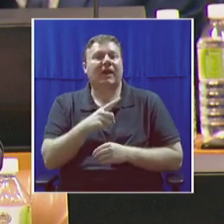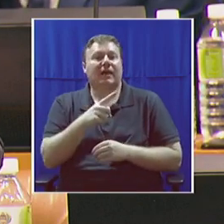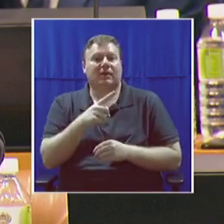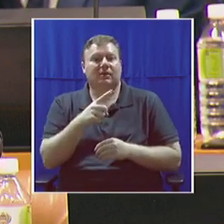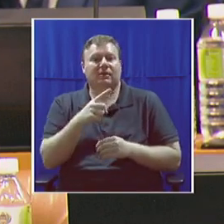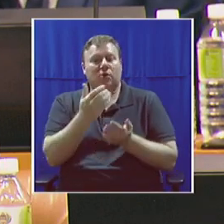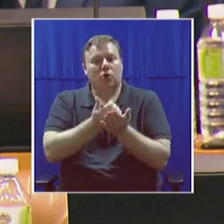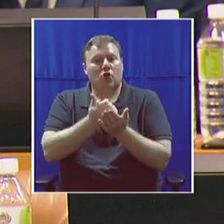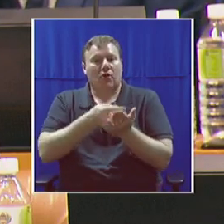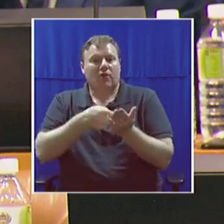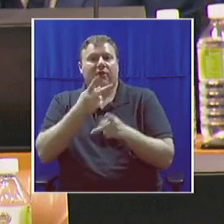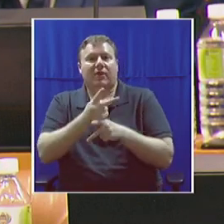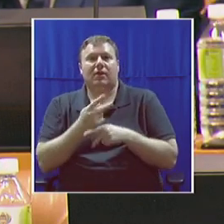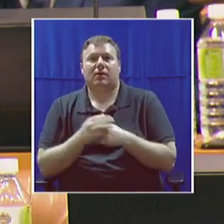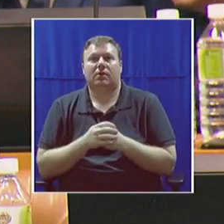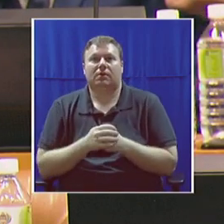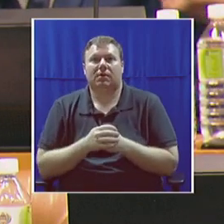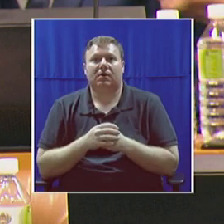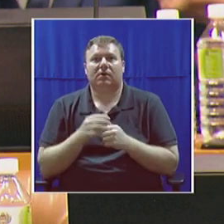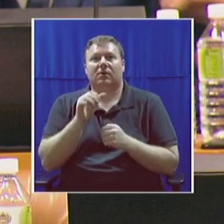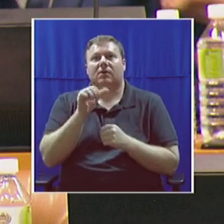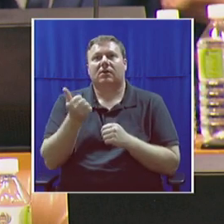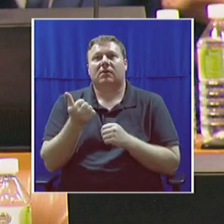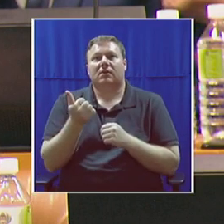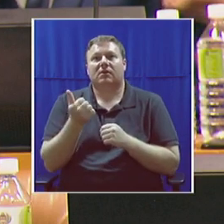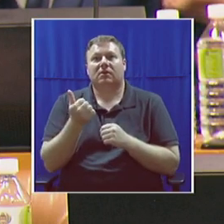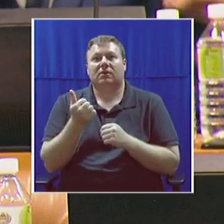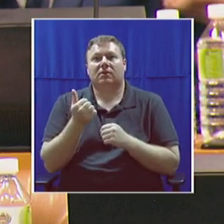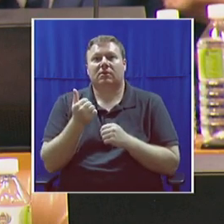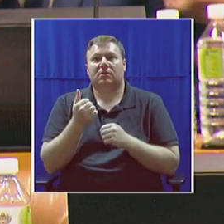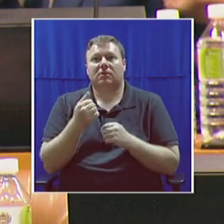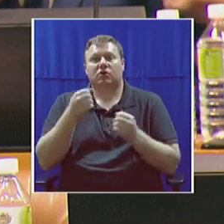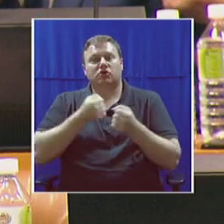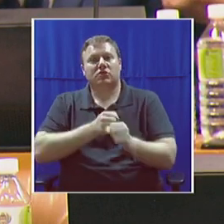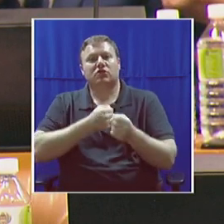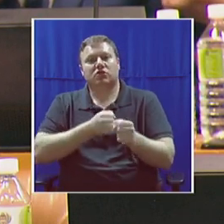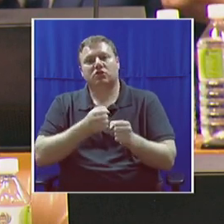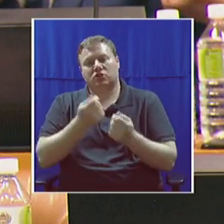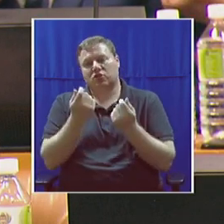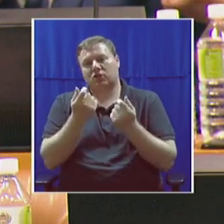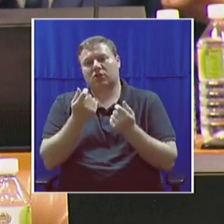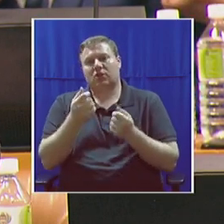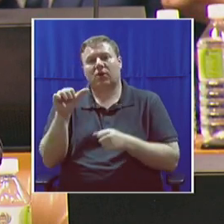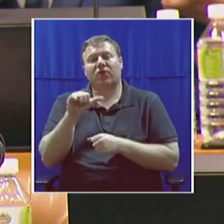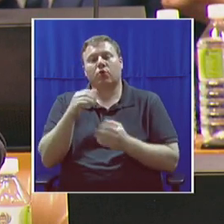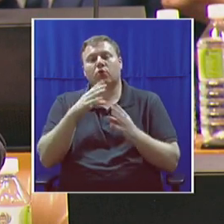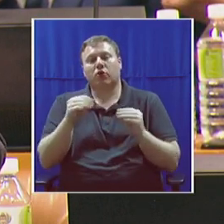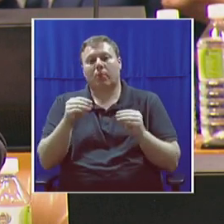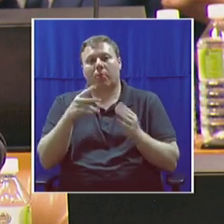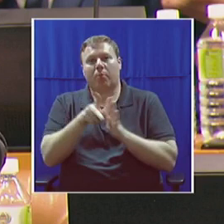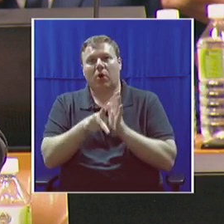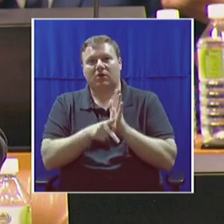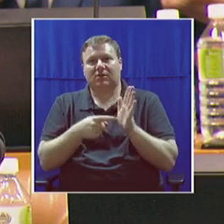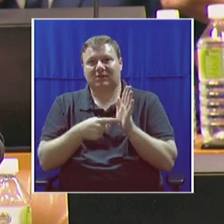standards then there was a draft strategic fuel stocks policy which has been under discussion since 2013 and that